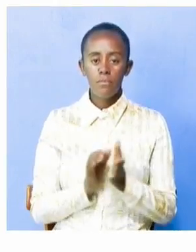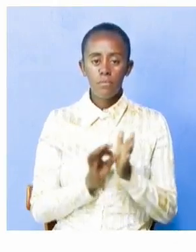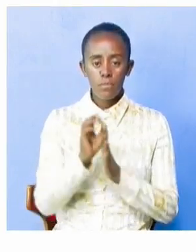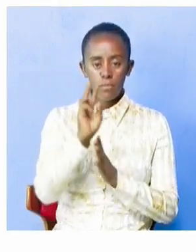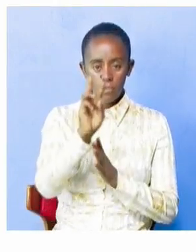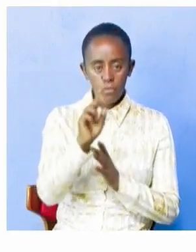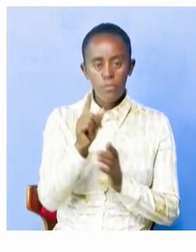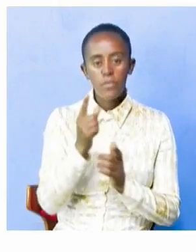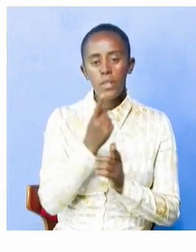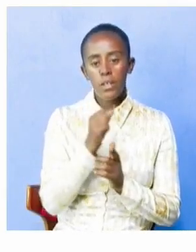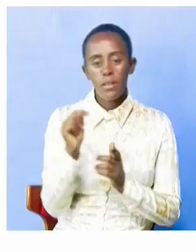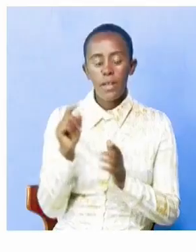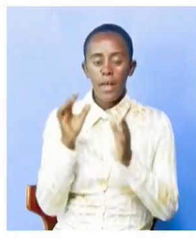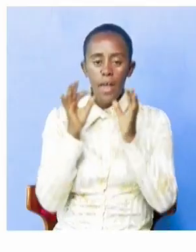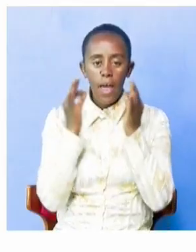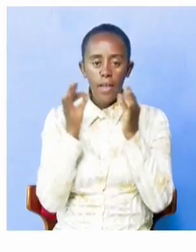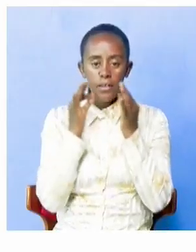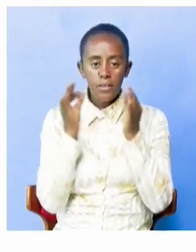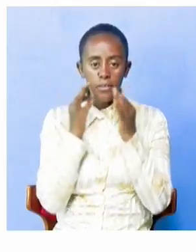The cat's